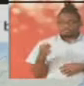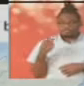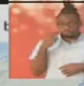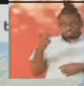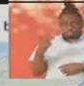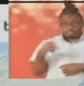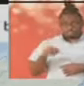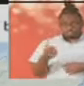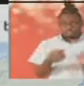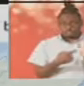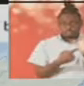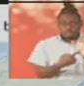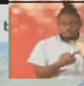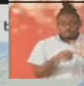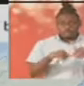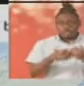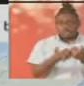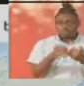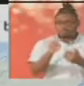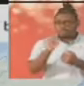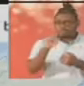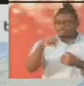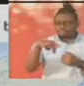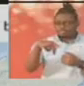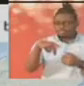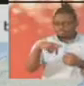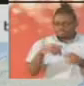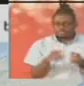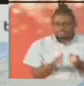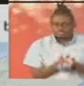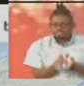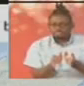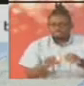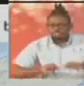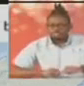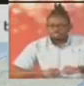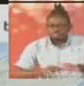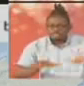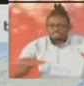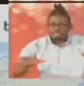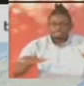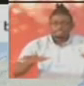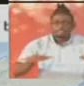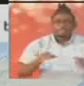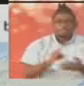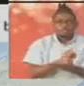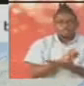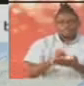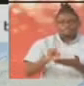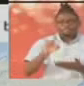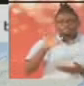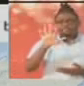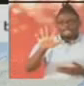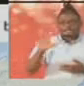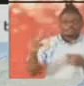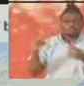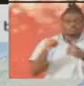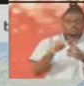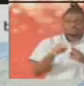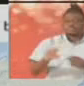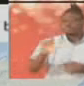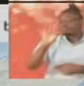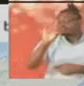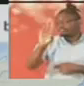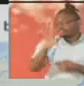of cases. Again, during the periods Epi-weeks 5 to 7, the period Epi-week 5 to 7, showing us where we